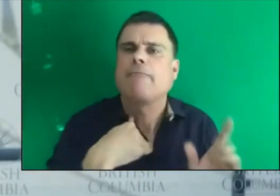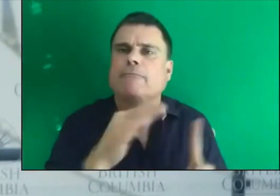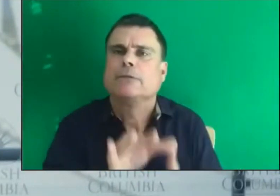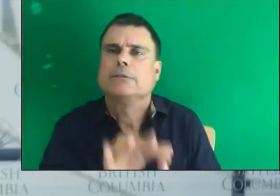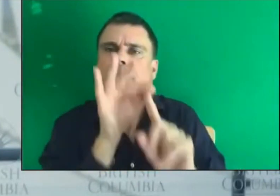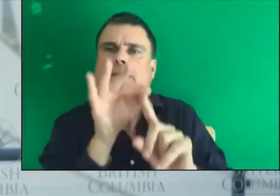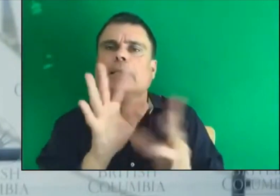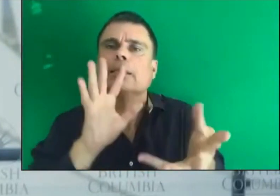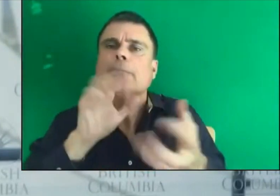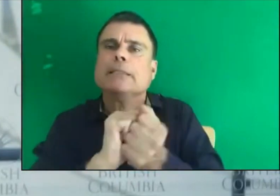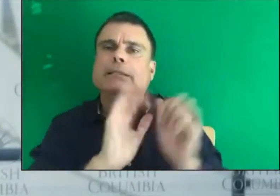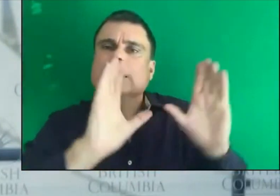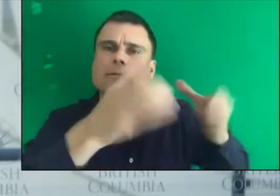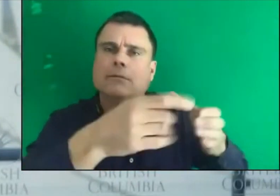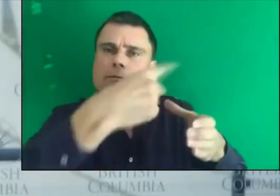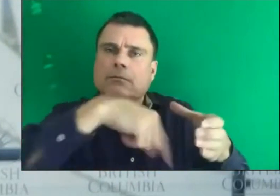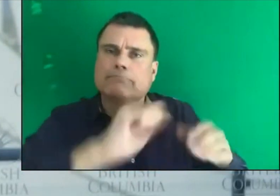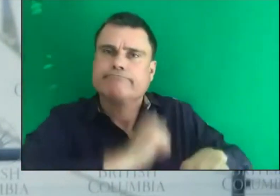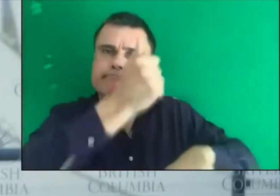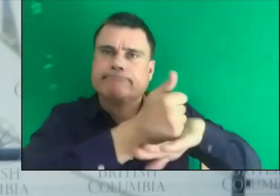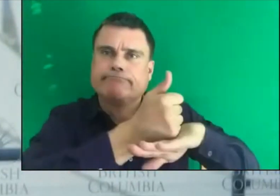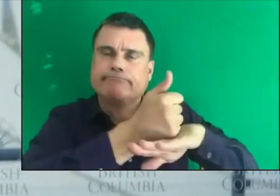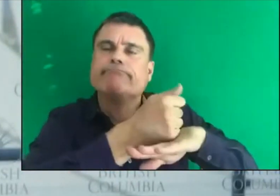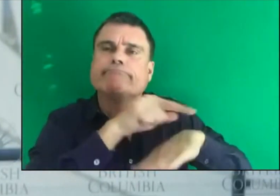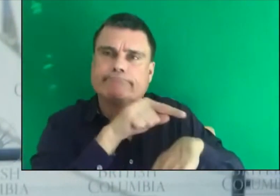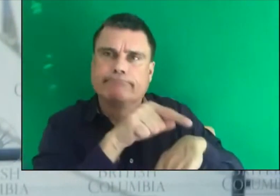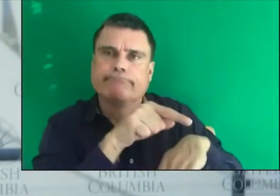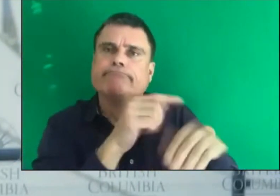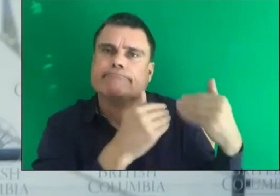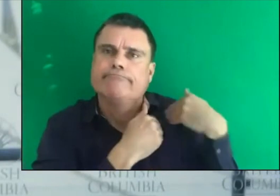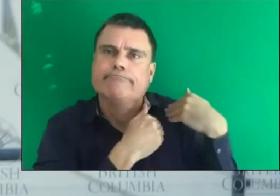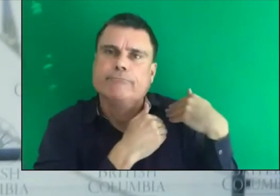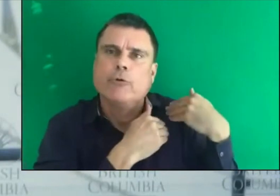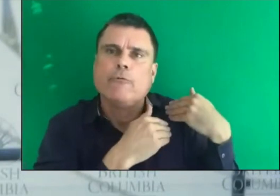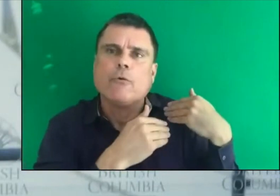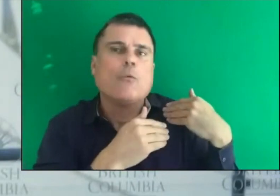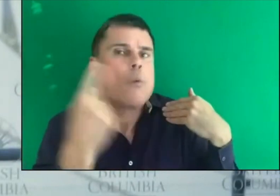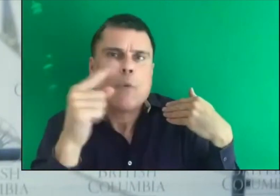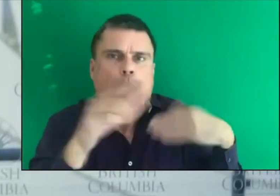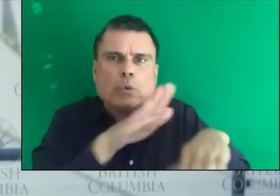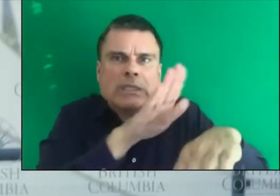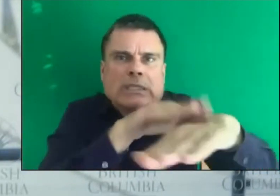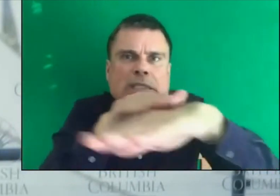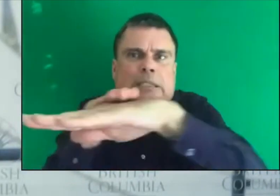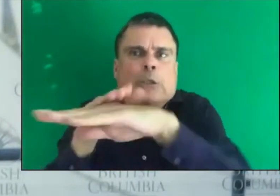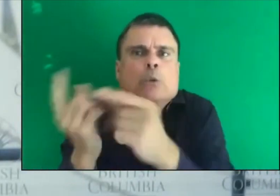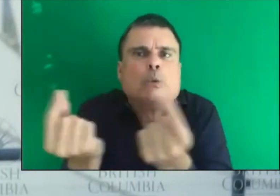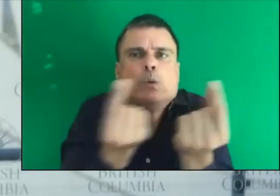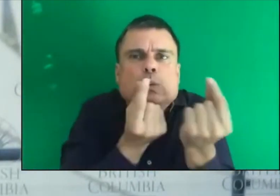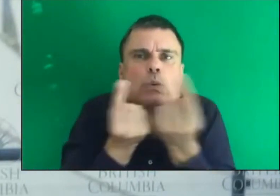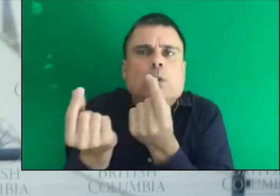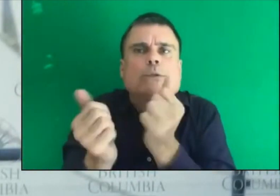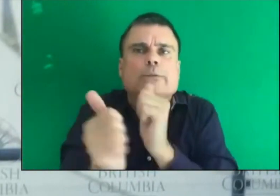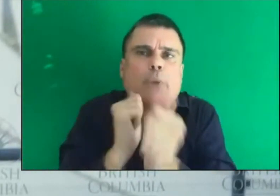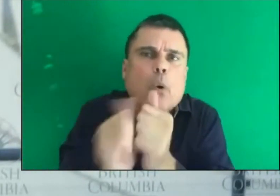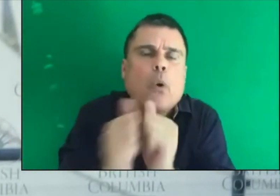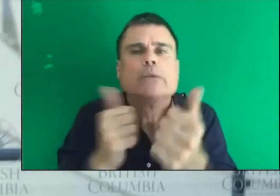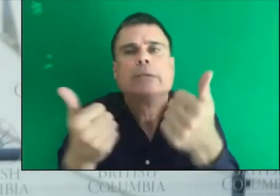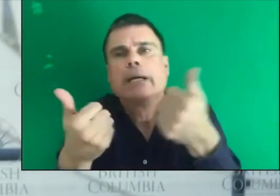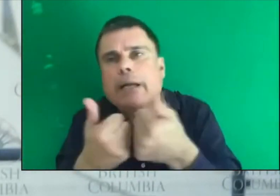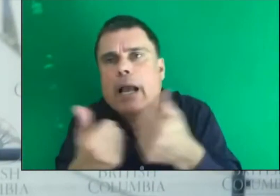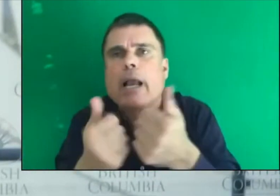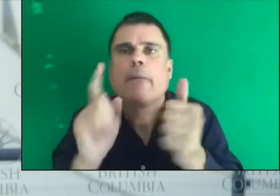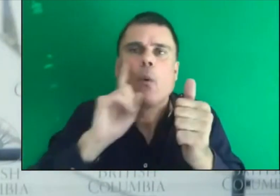settings as well. So the off-the-field to play settings. We have a working group that's been working with Via Sport, for example, here